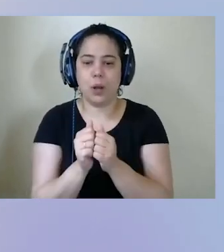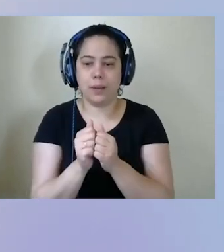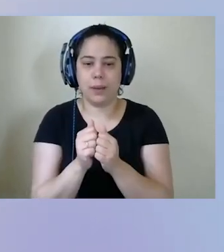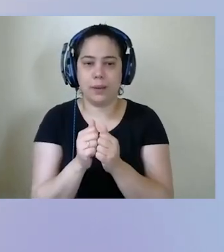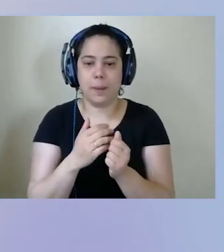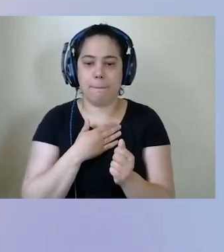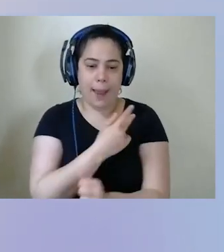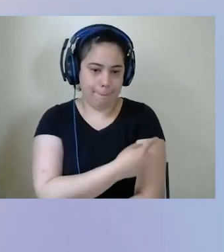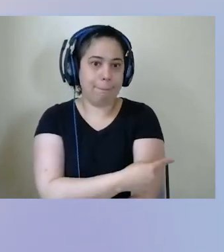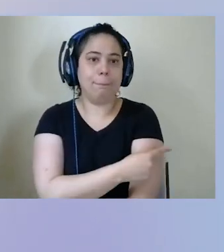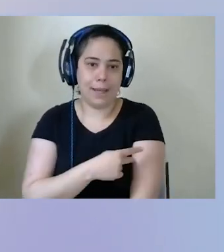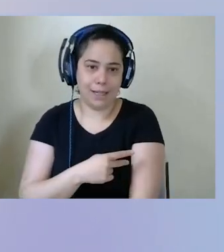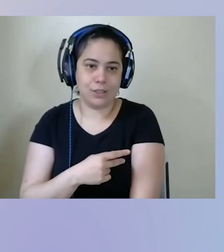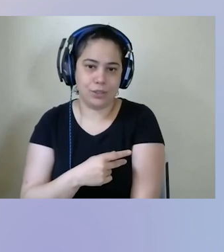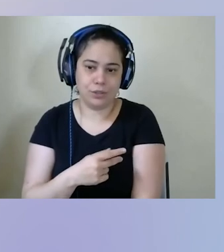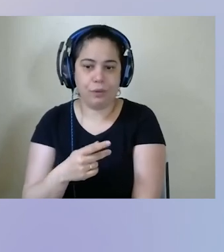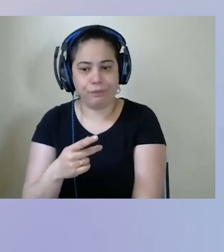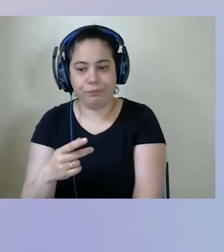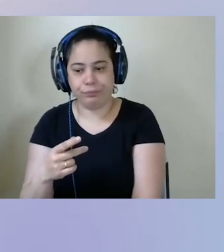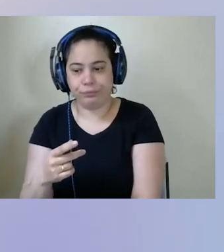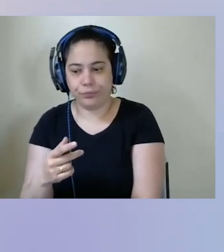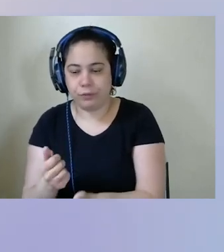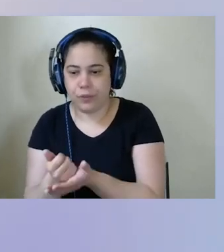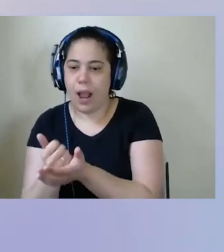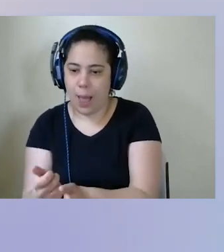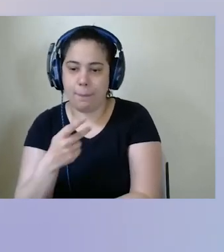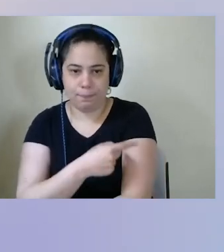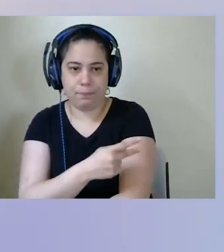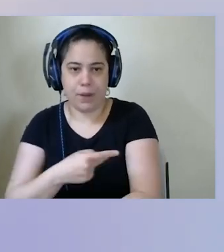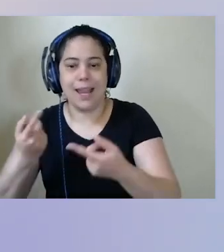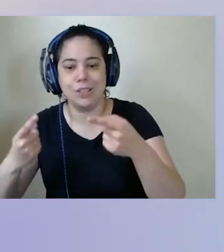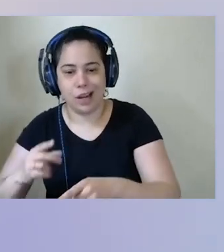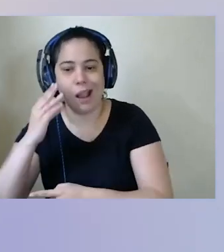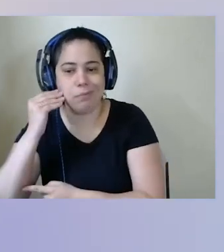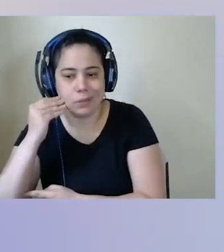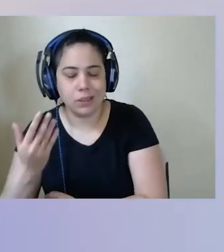my patients, for my patients' brains. So it's,